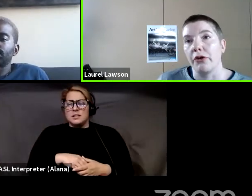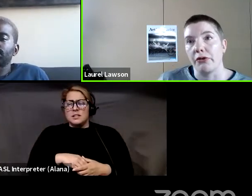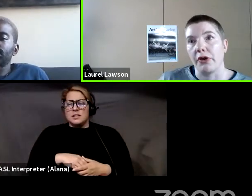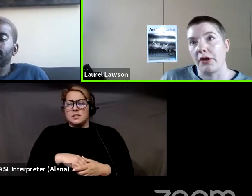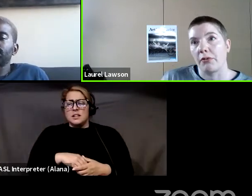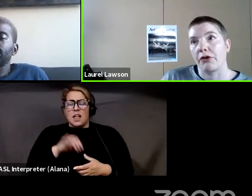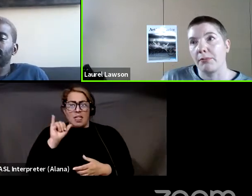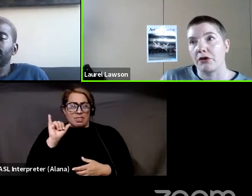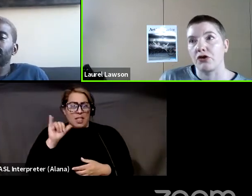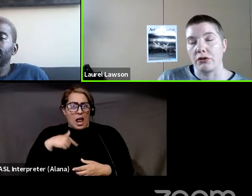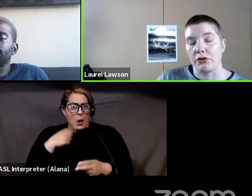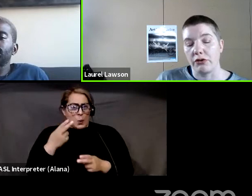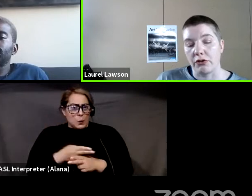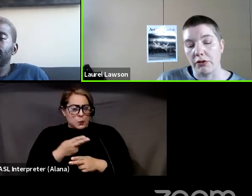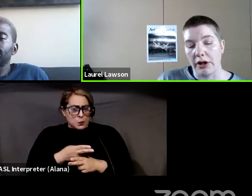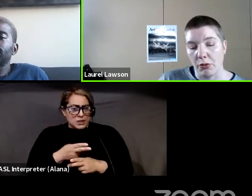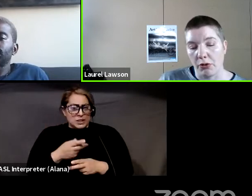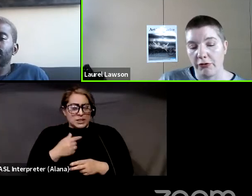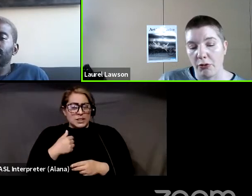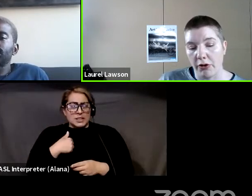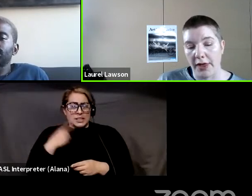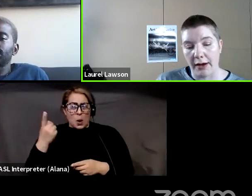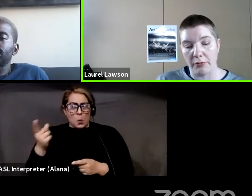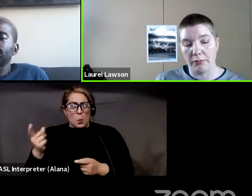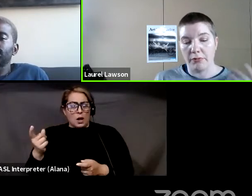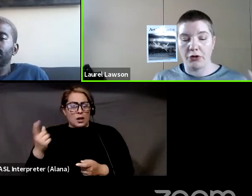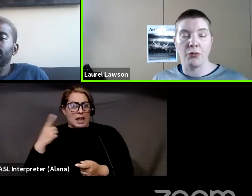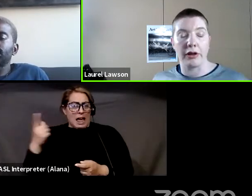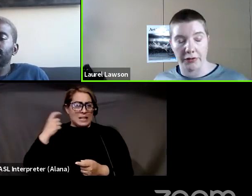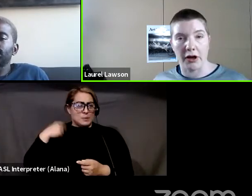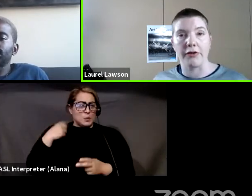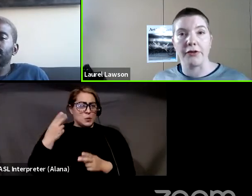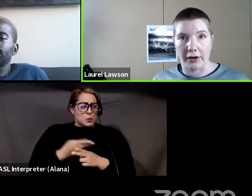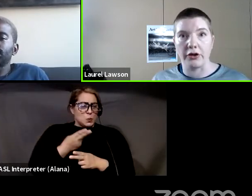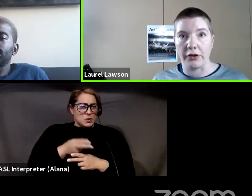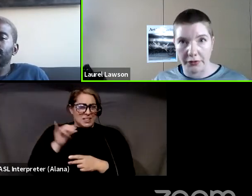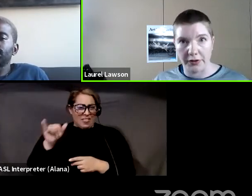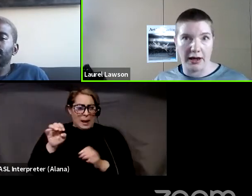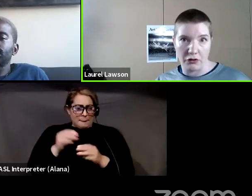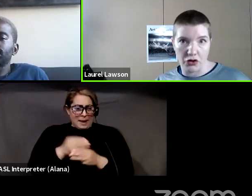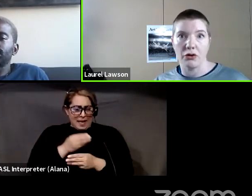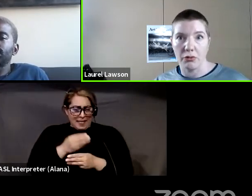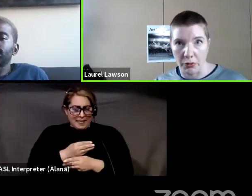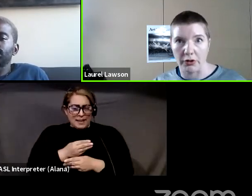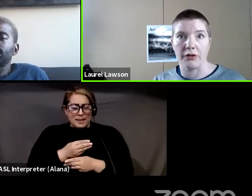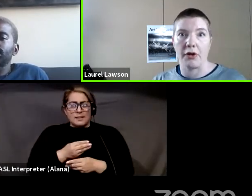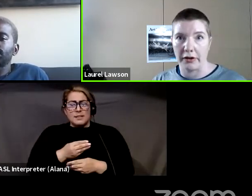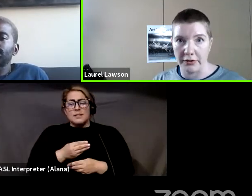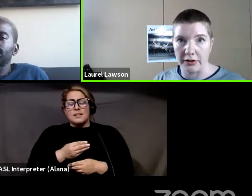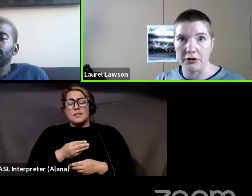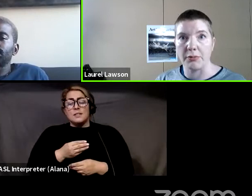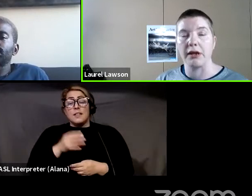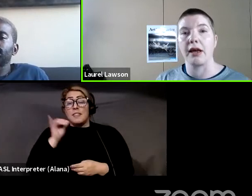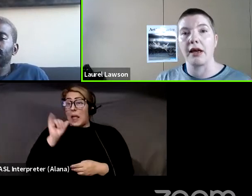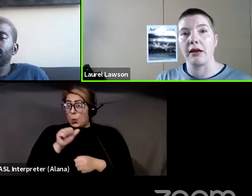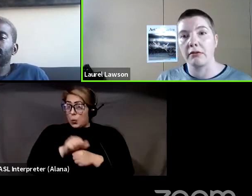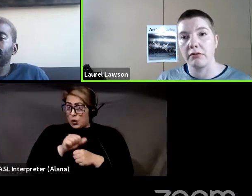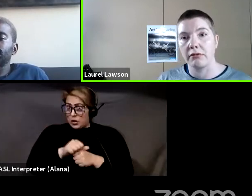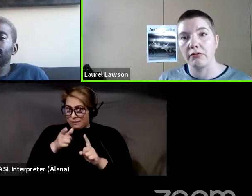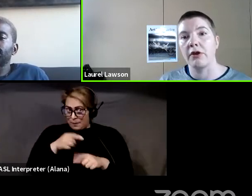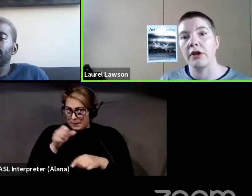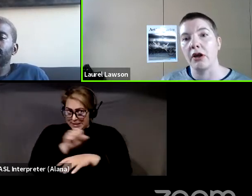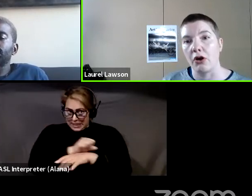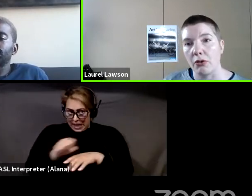that I was using, that I was commissioned to create a work for, and that the work itself is actually a stage work. It's not intended to be